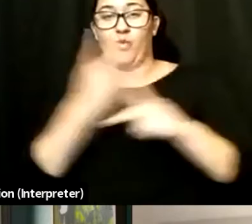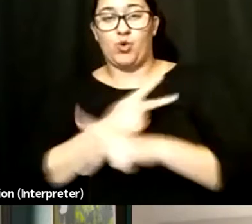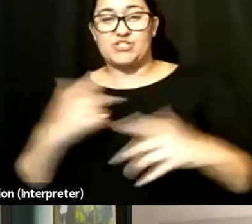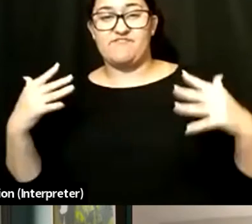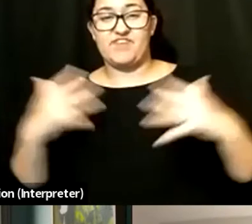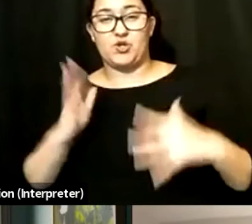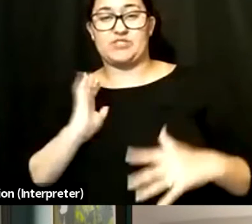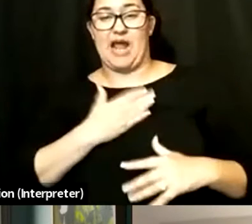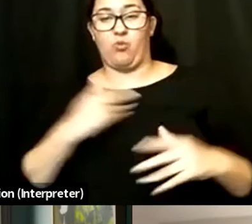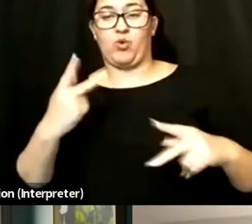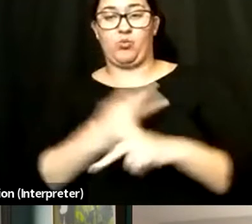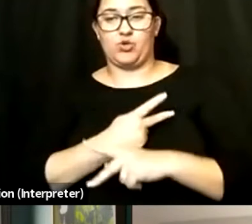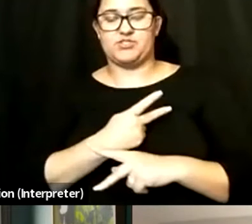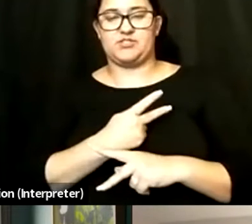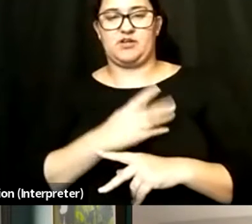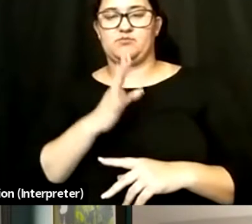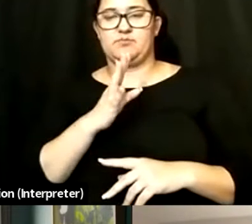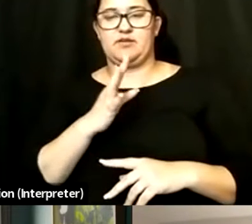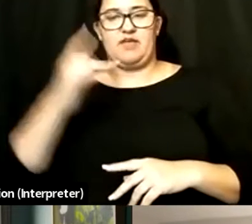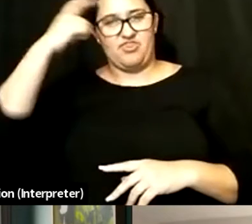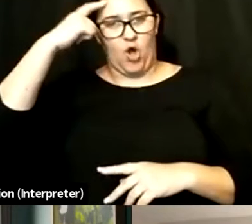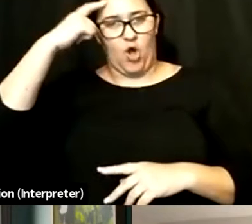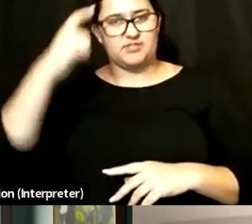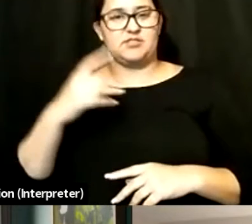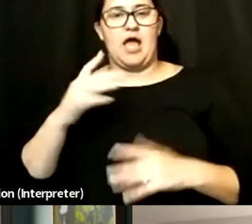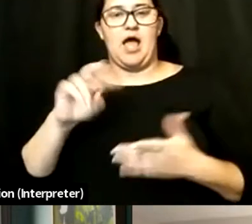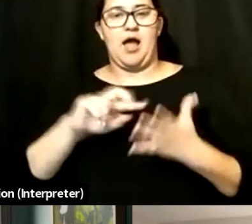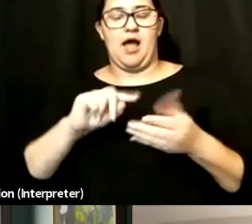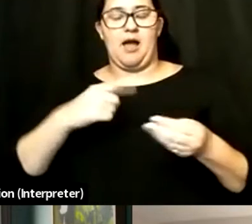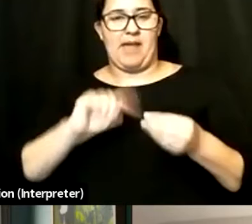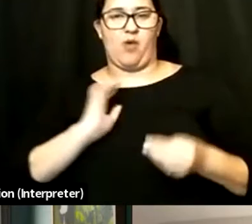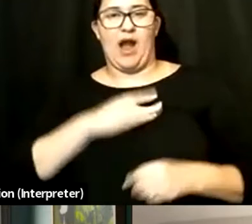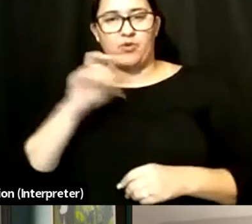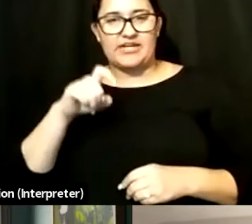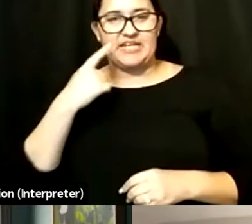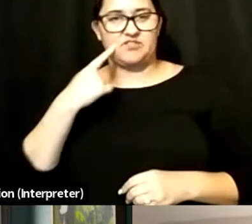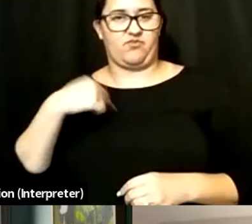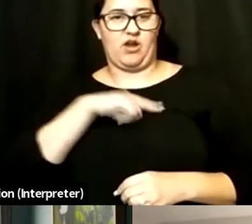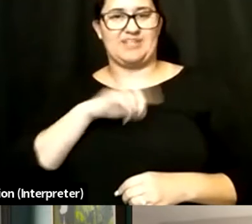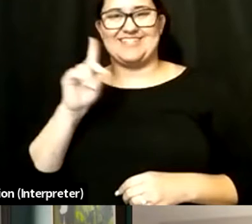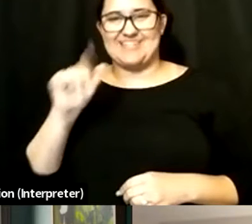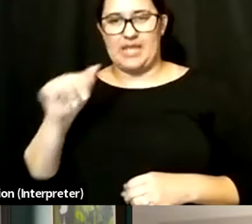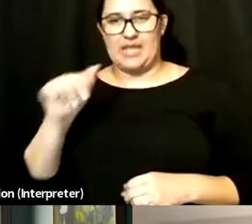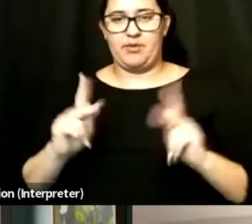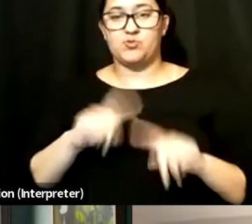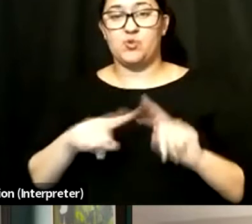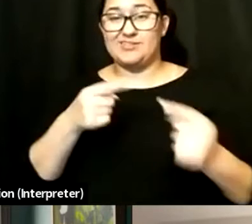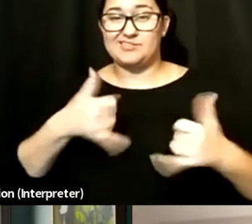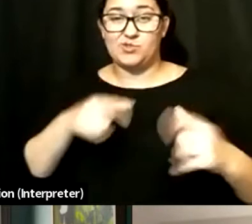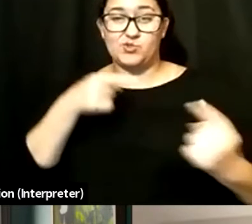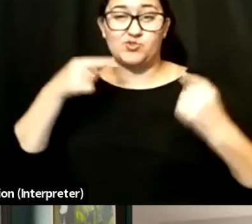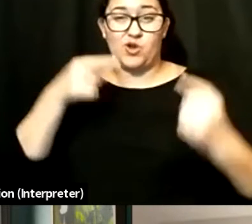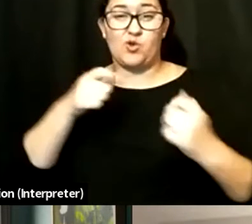about taking on our needs as disabled people. So I think I still struggle with internalized ableism,